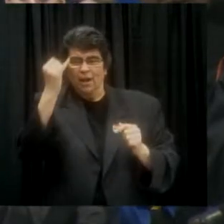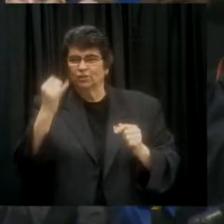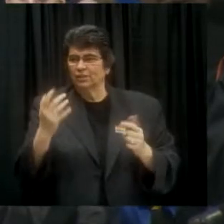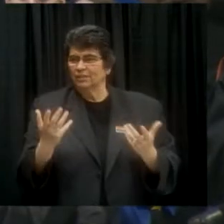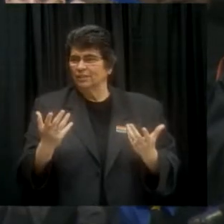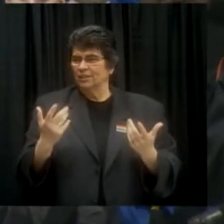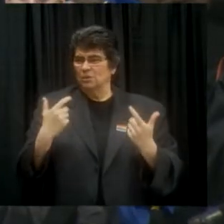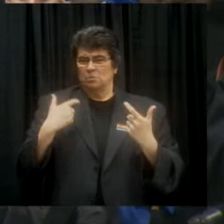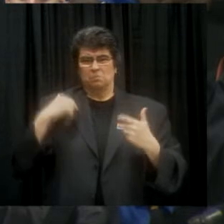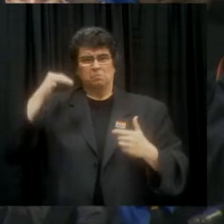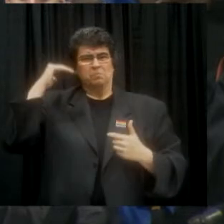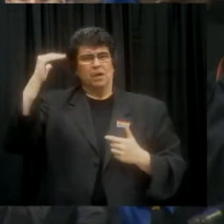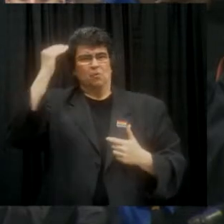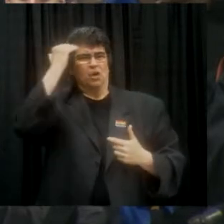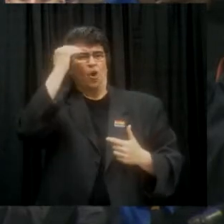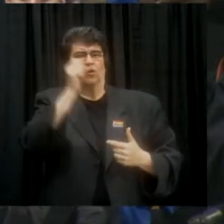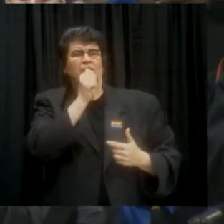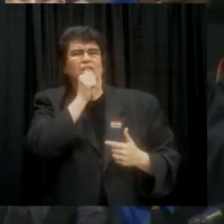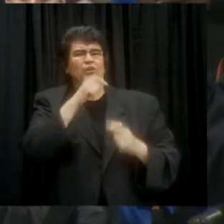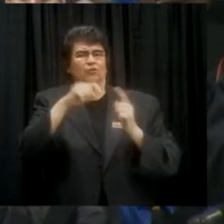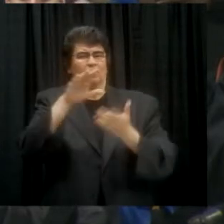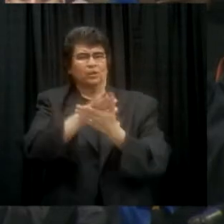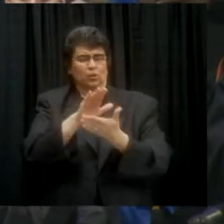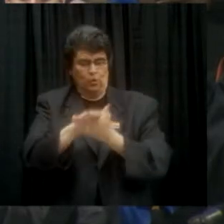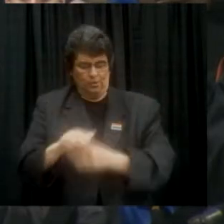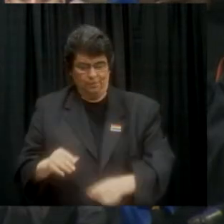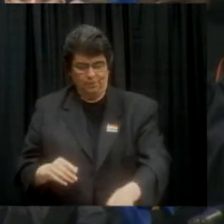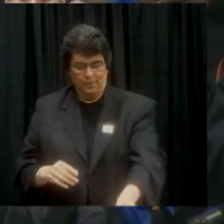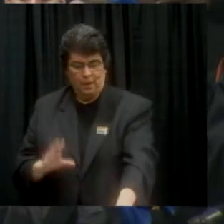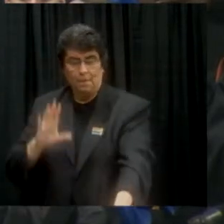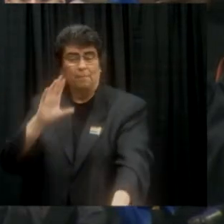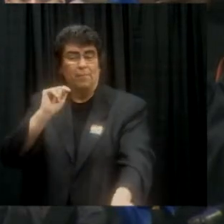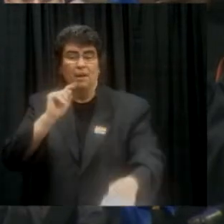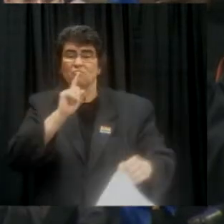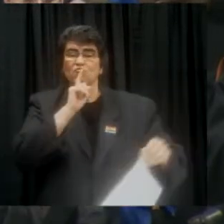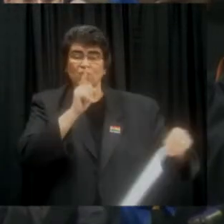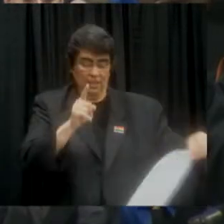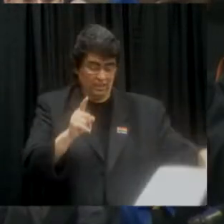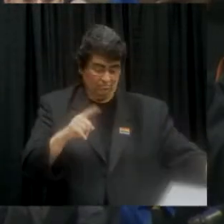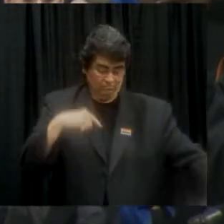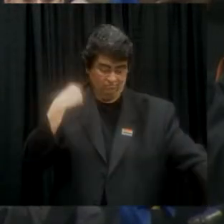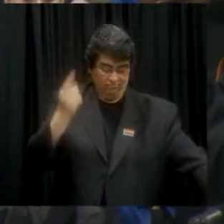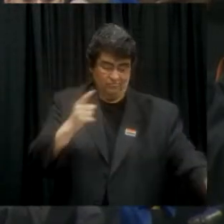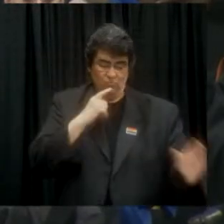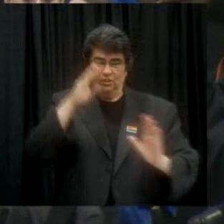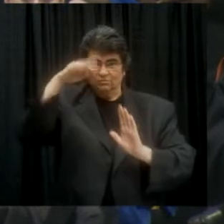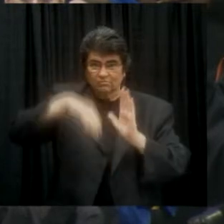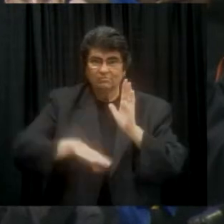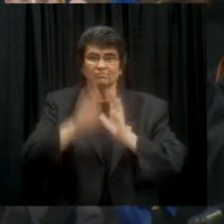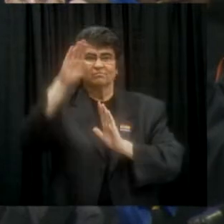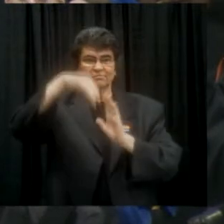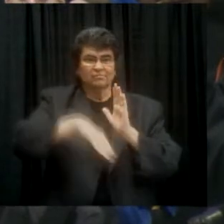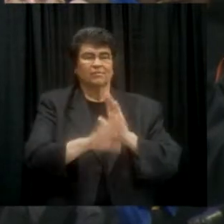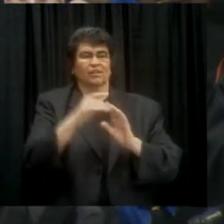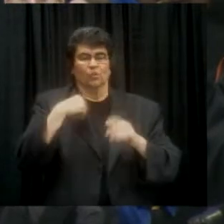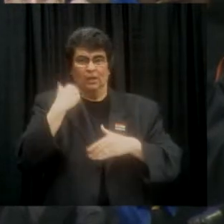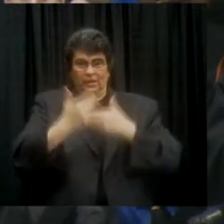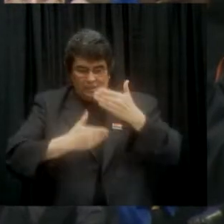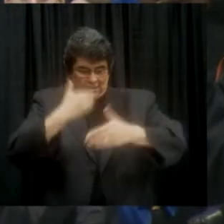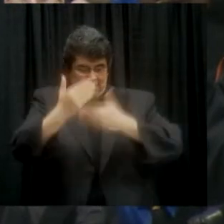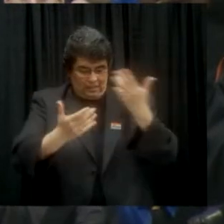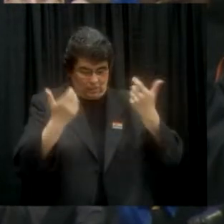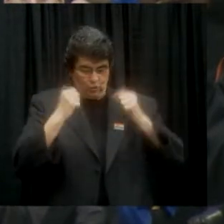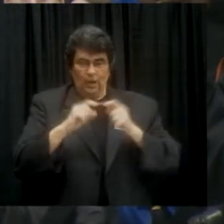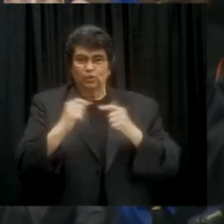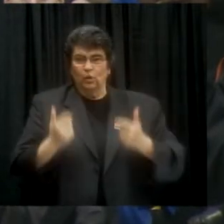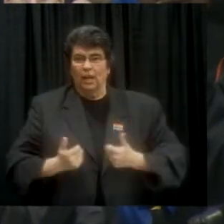big, and we know all the little secrets of the school. But in reality, it has been a roller coaster. From moving onward, yet trying